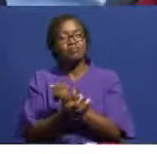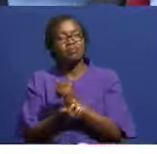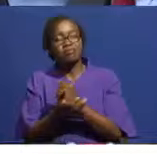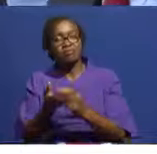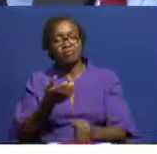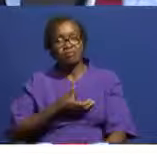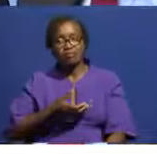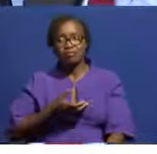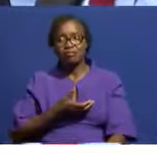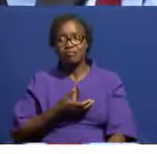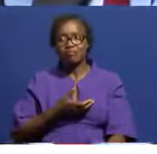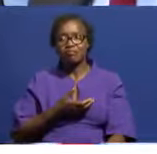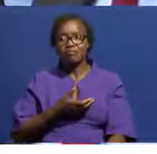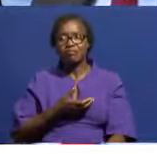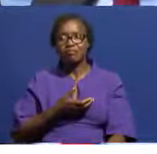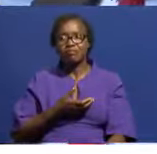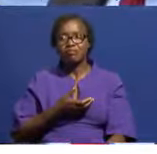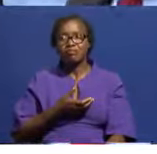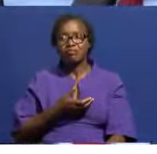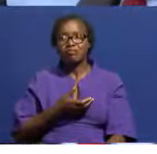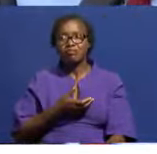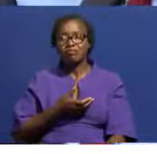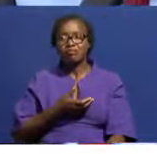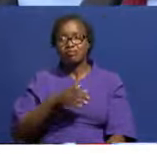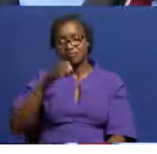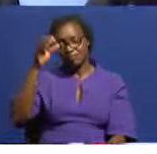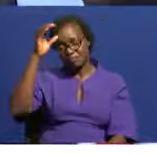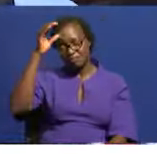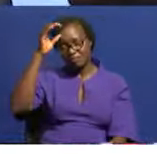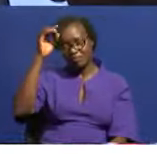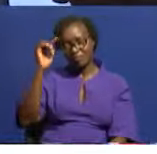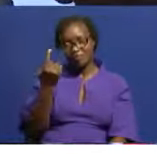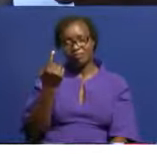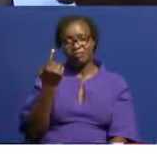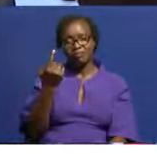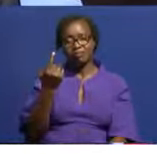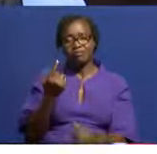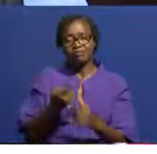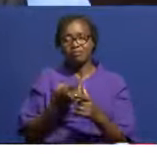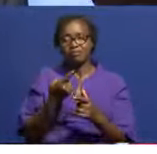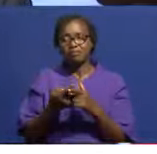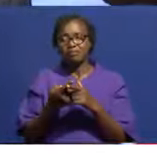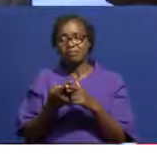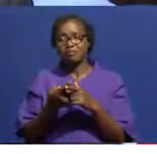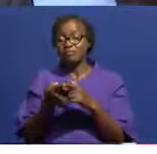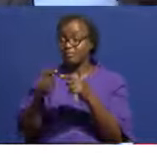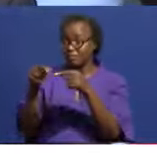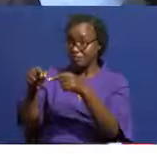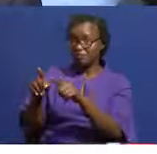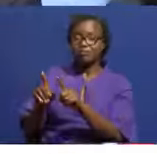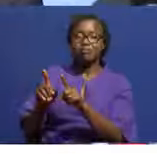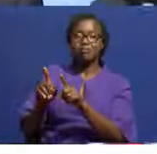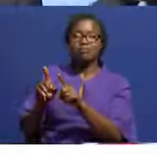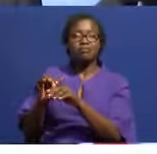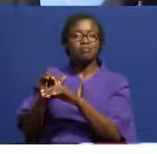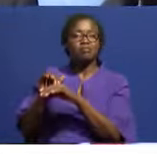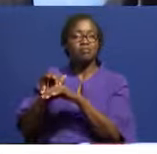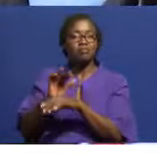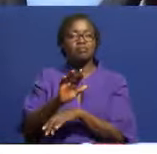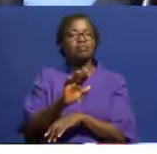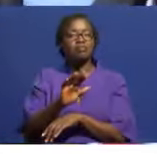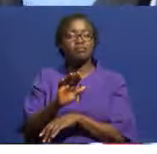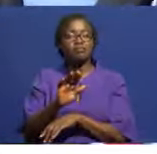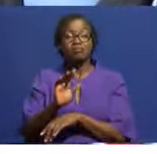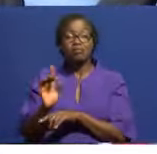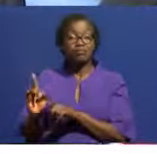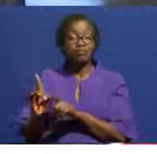council. Our advisory council has to consider, and then they will be the ones to actually send us to